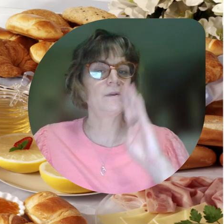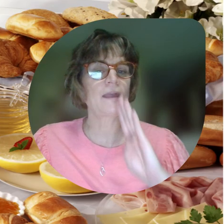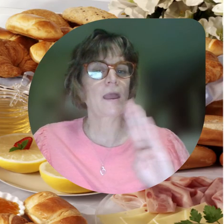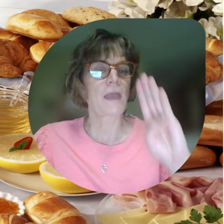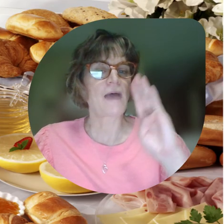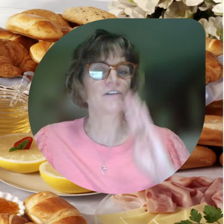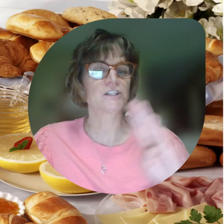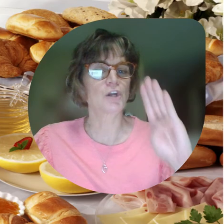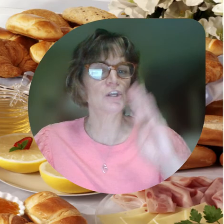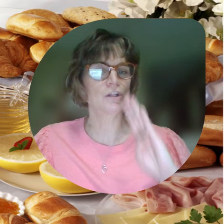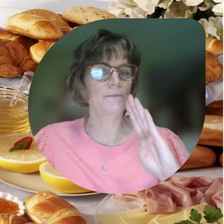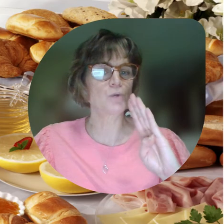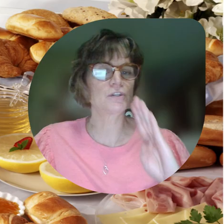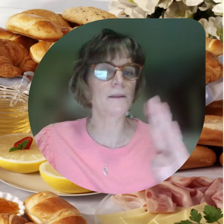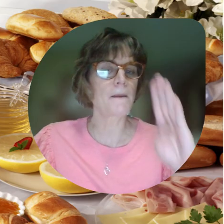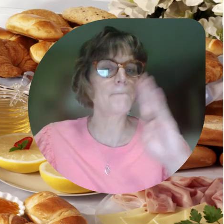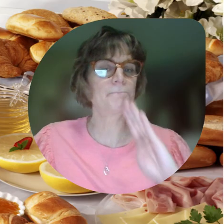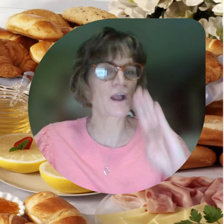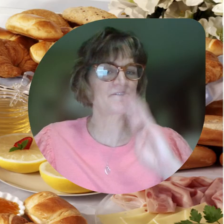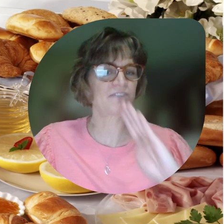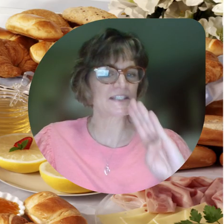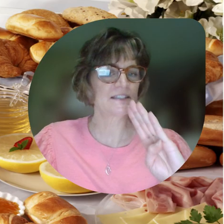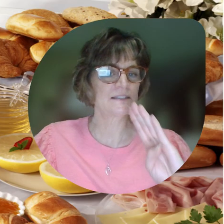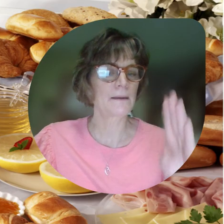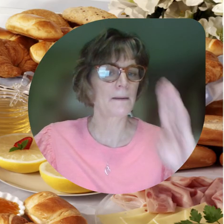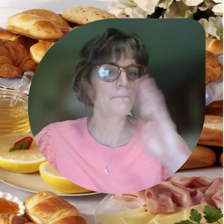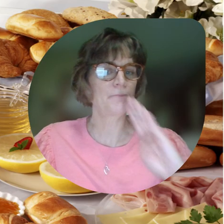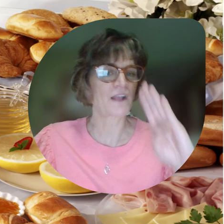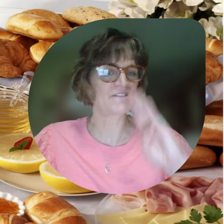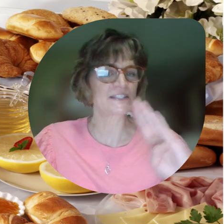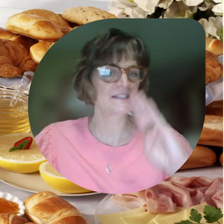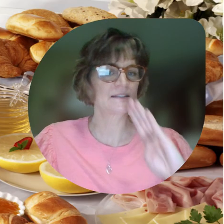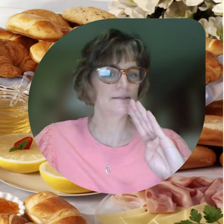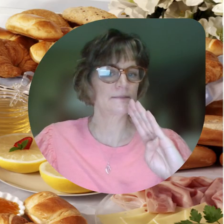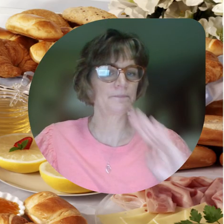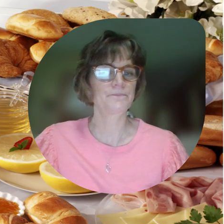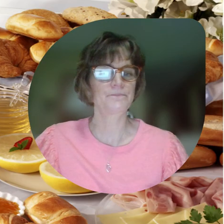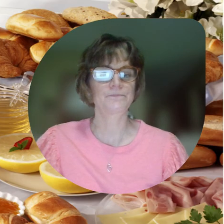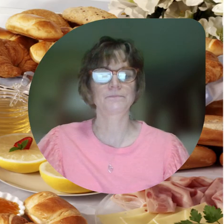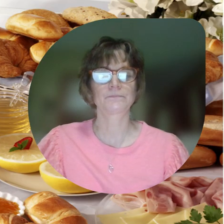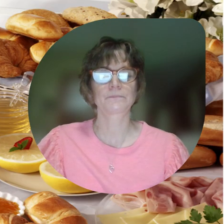you would have a circular motion, breakfast, breakfast.